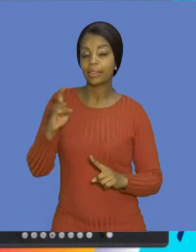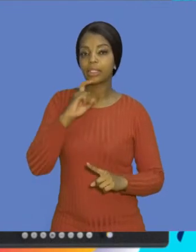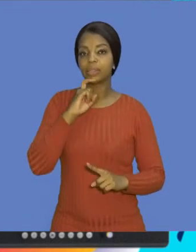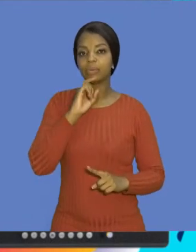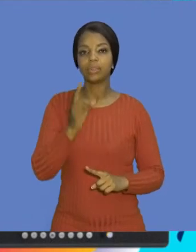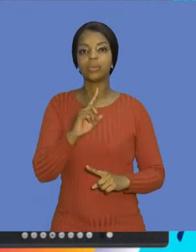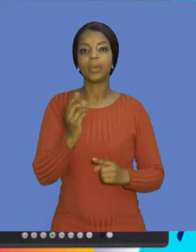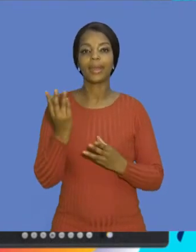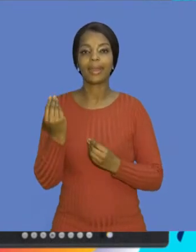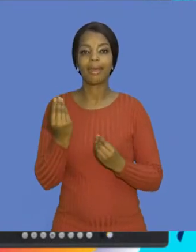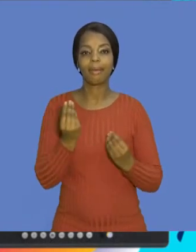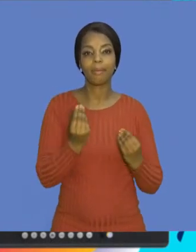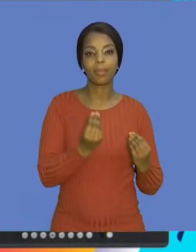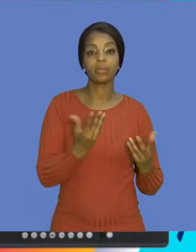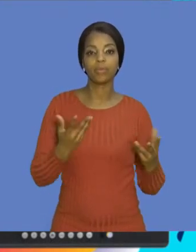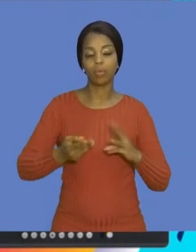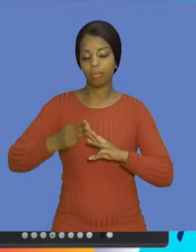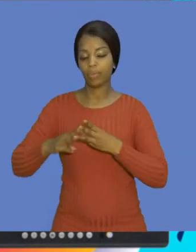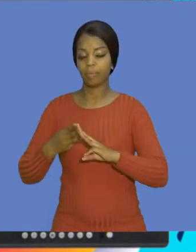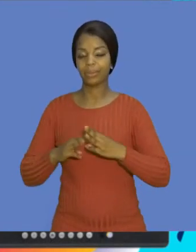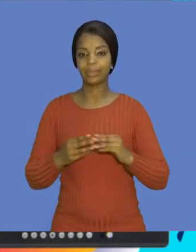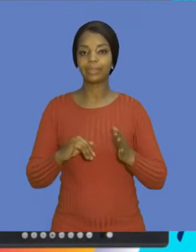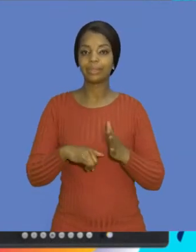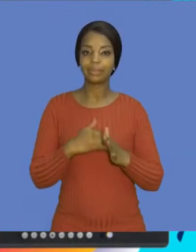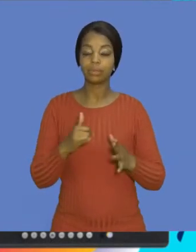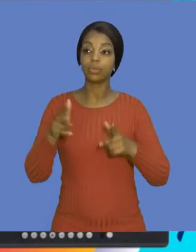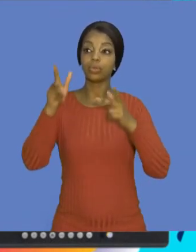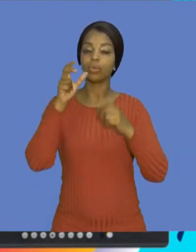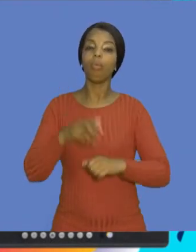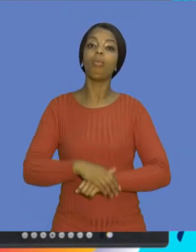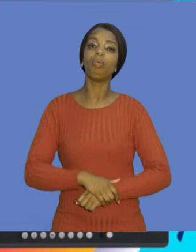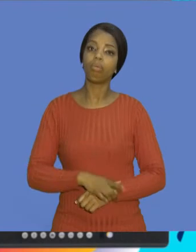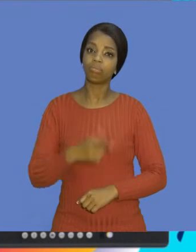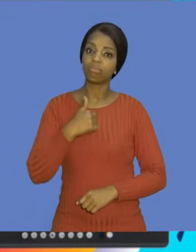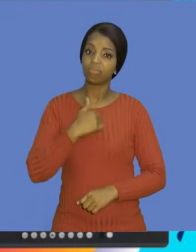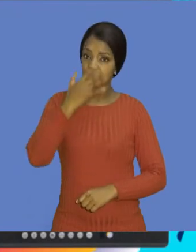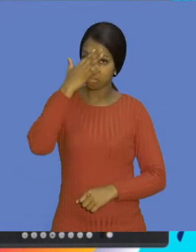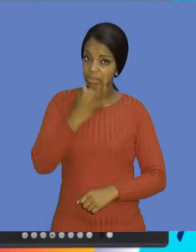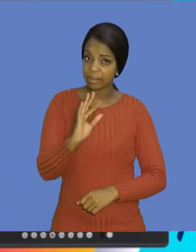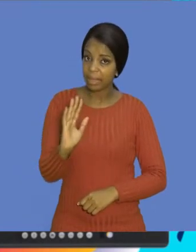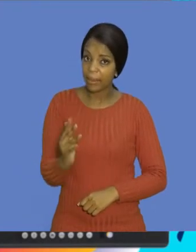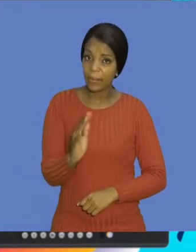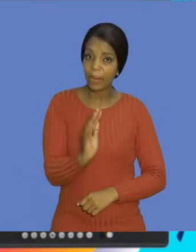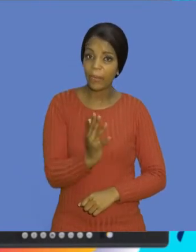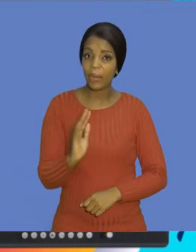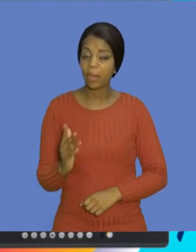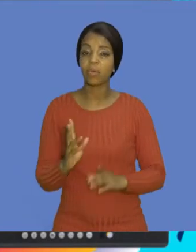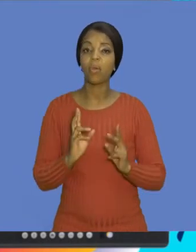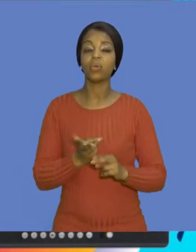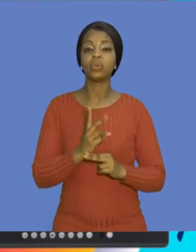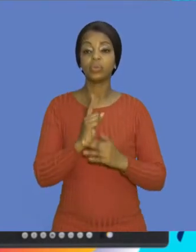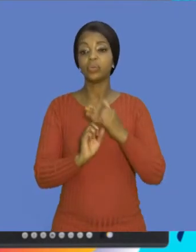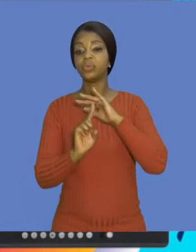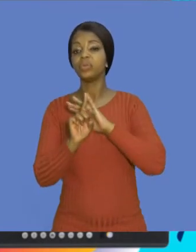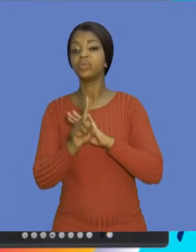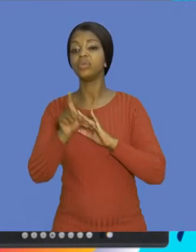numbers, which is mathematics, just for you to look at how can you make certain decisions. And mostly when you go to financial advisors, they